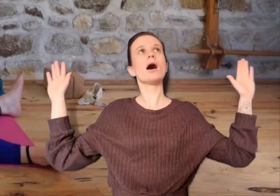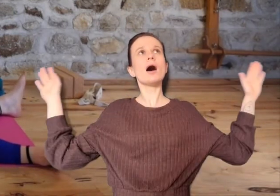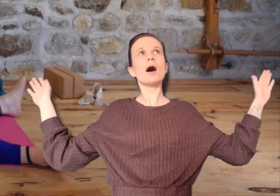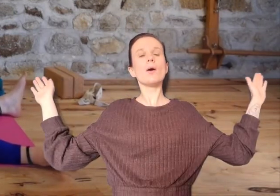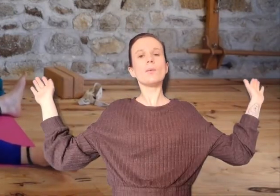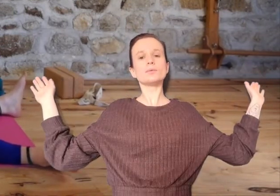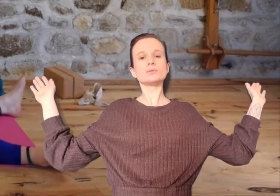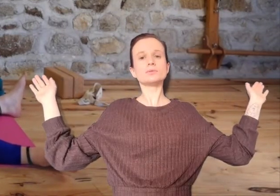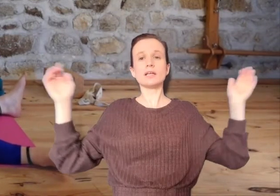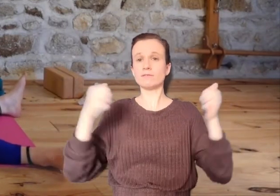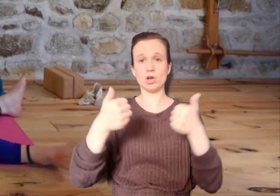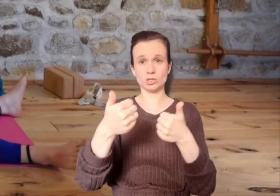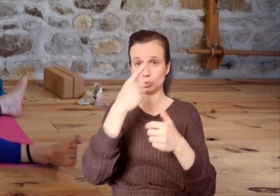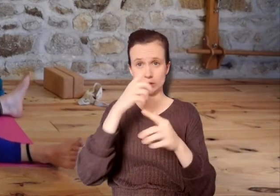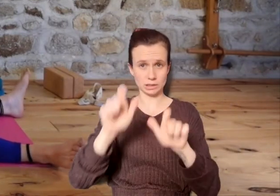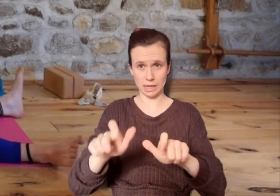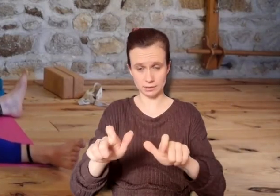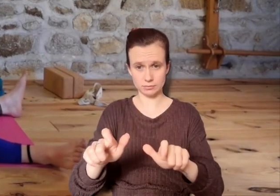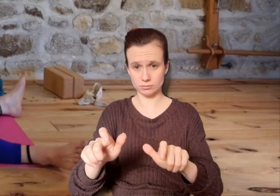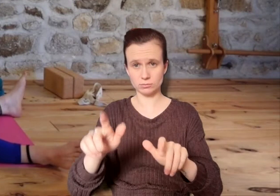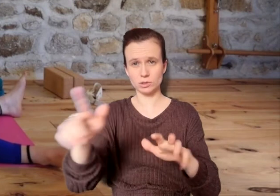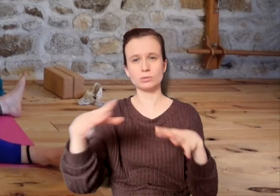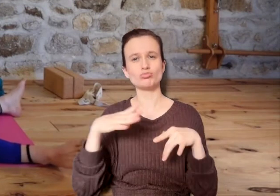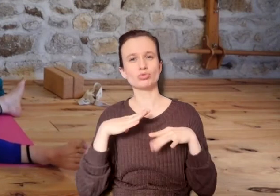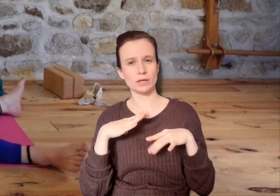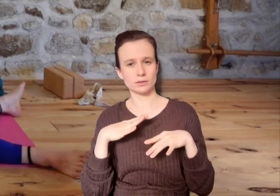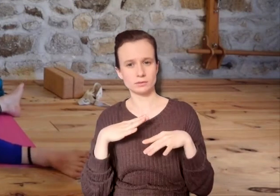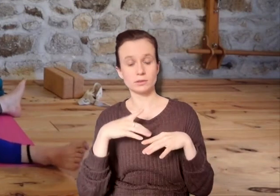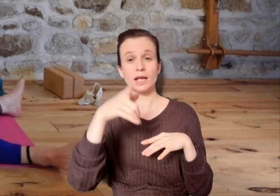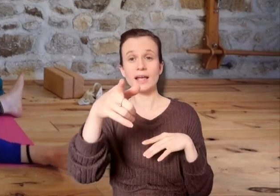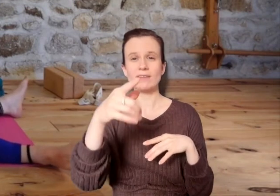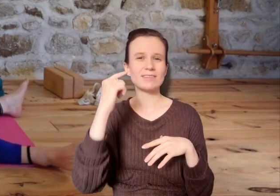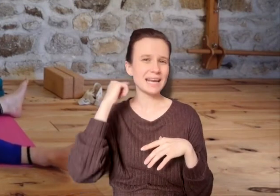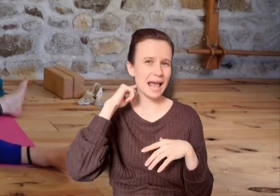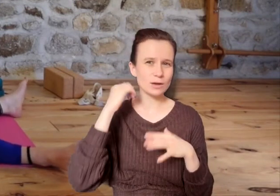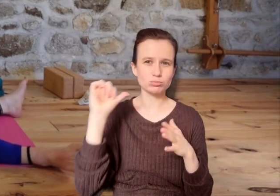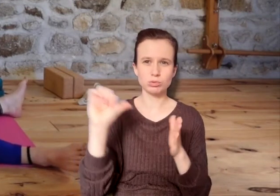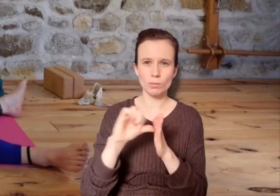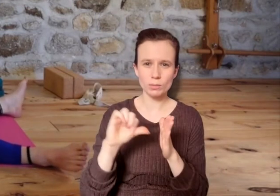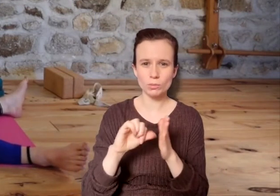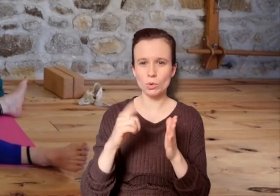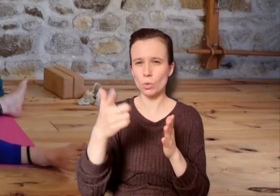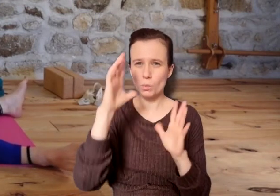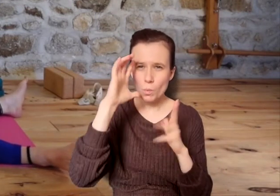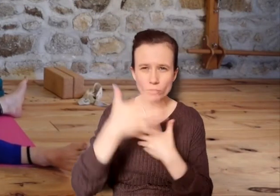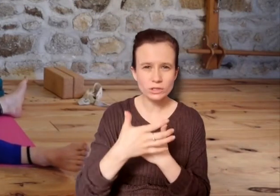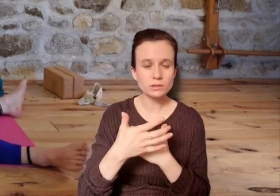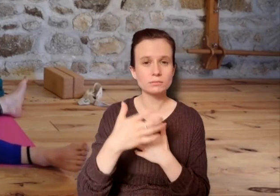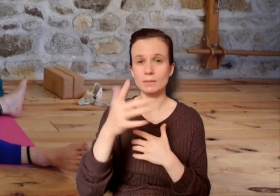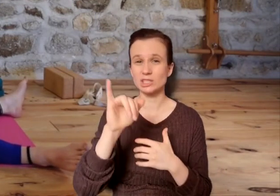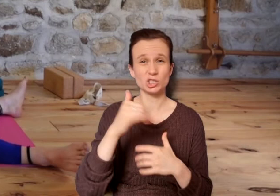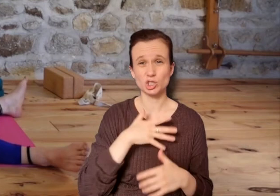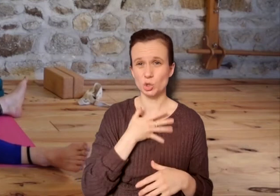pose. That doesn't sound right, nice corpse. But you're going to find a nice corpse pose and take a break here. If you have neck problems